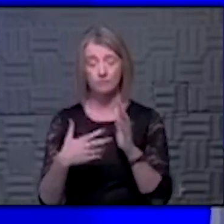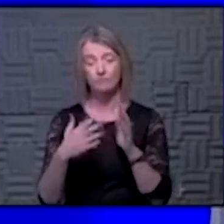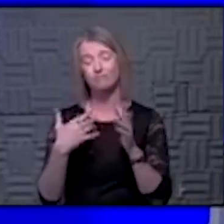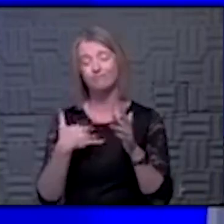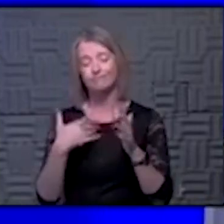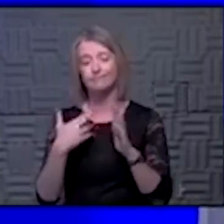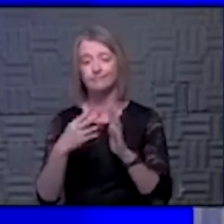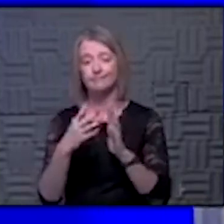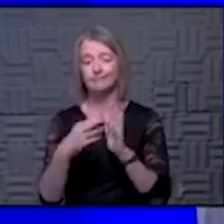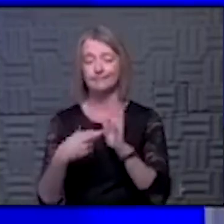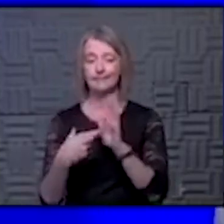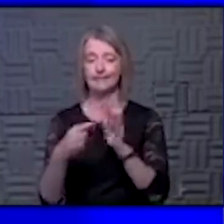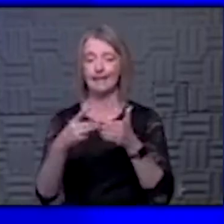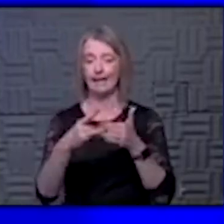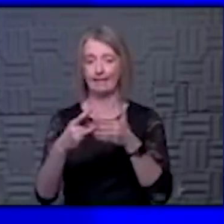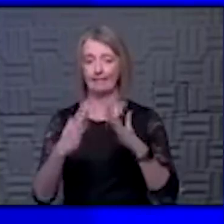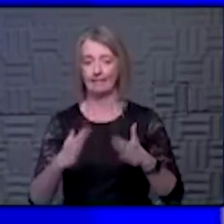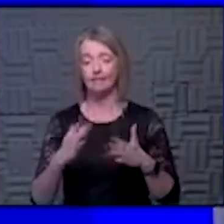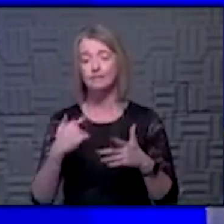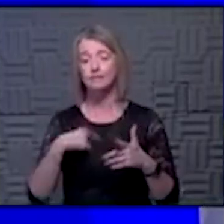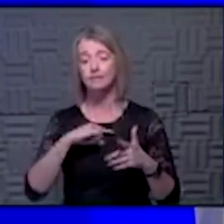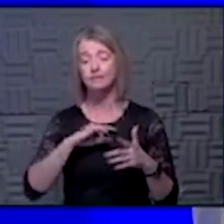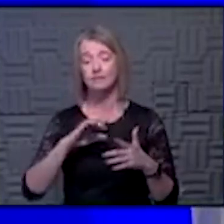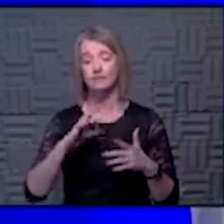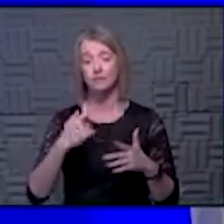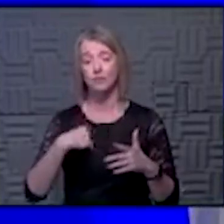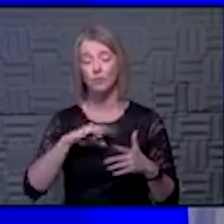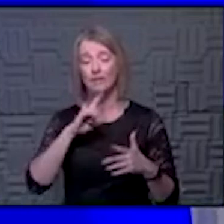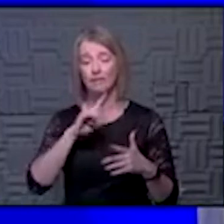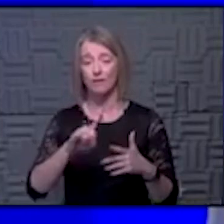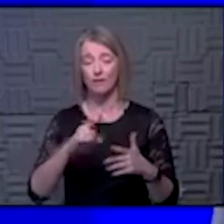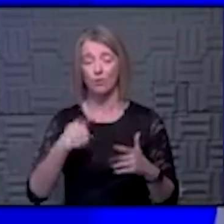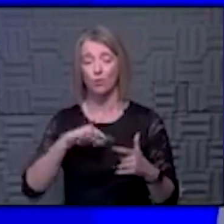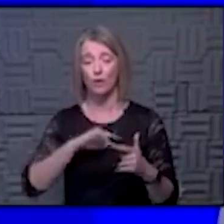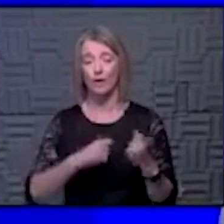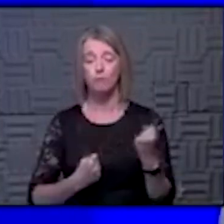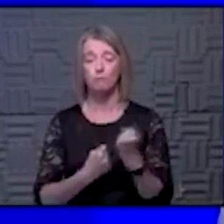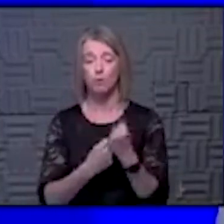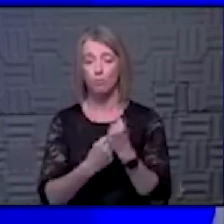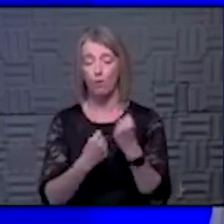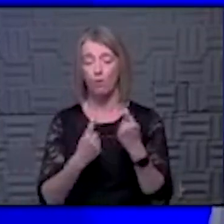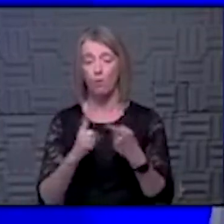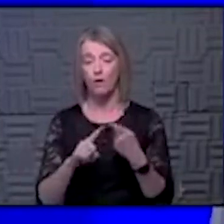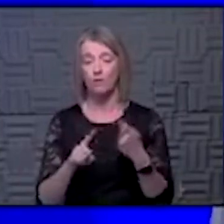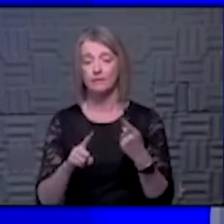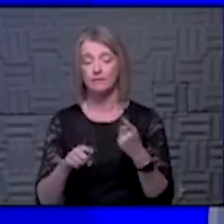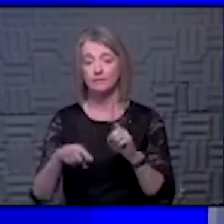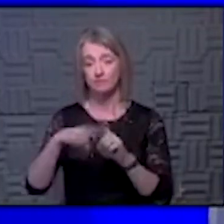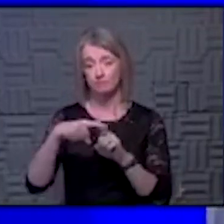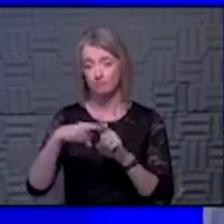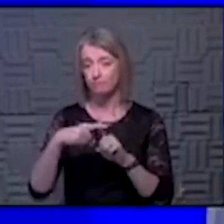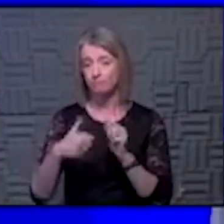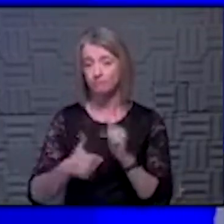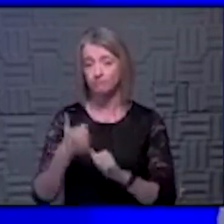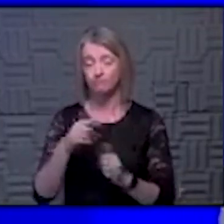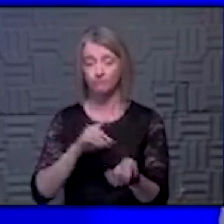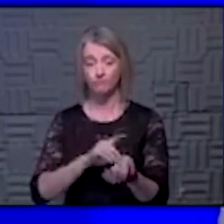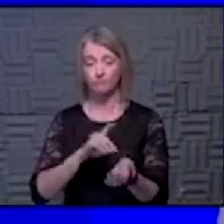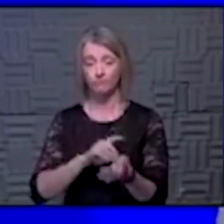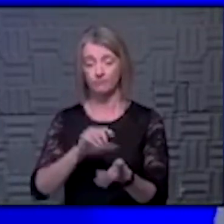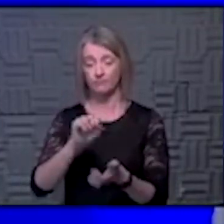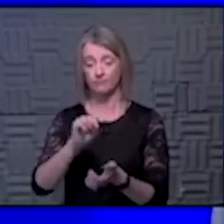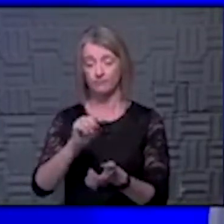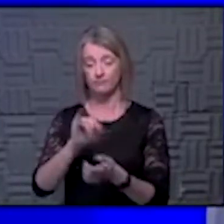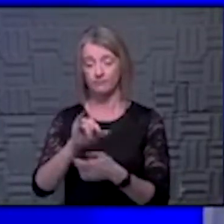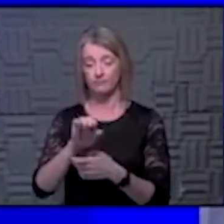and measures to take, and then we understand that there is reality. We really promote what is optimal. It is up to you, as Dr. Stites had